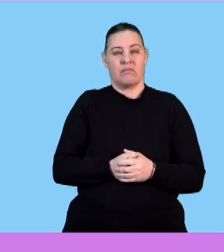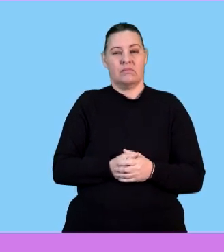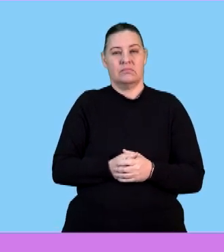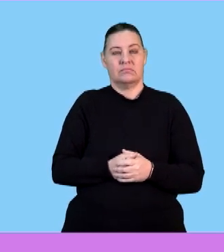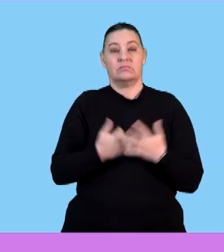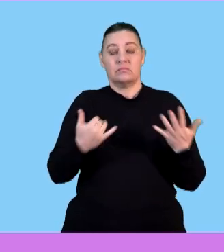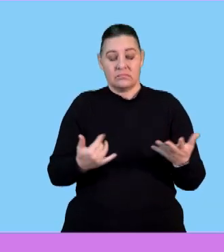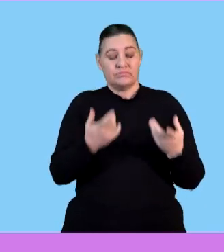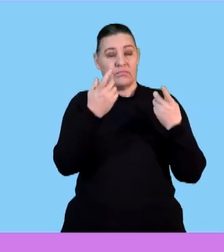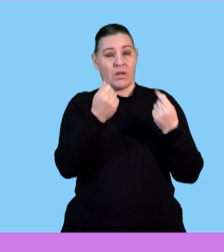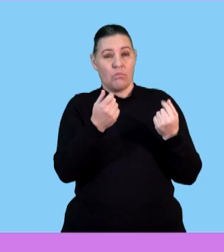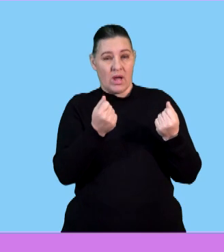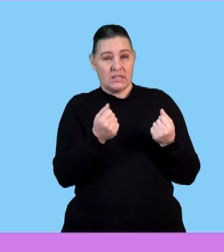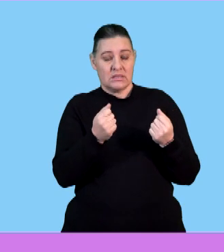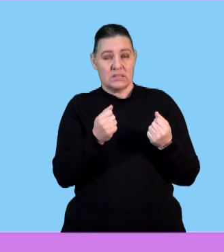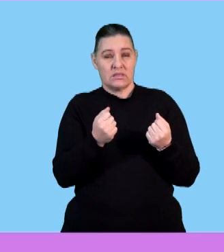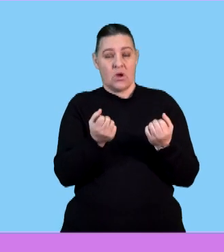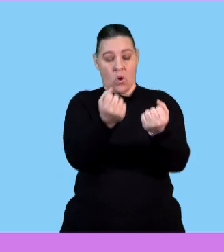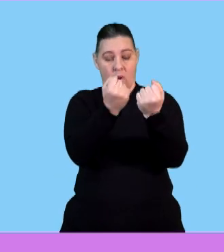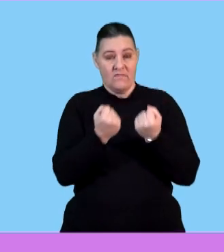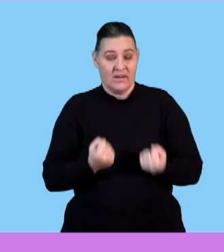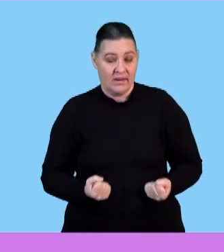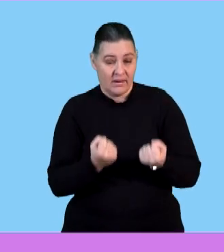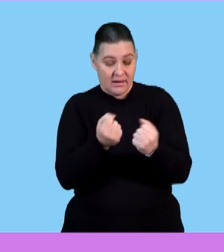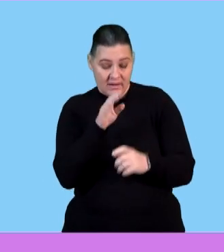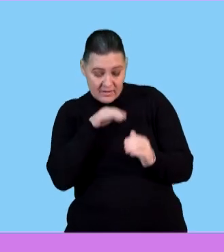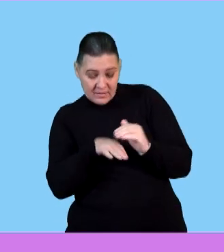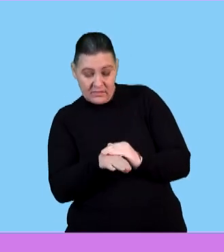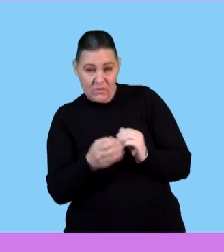Okay, the price of an oven is